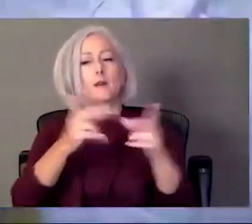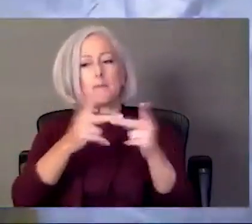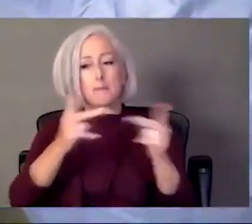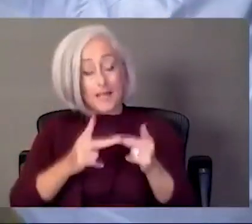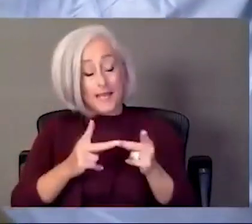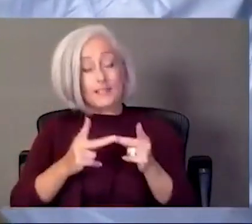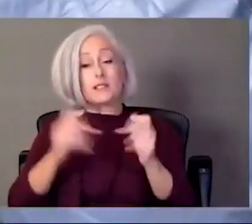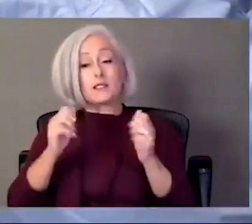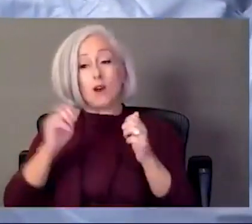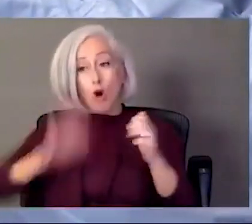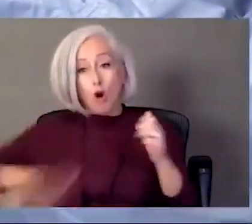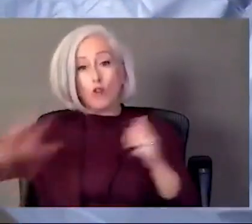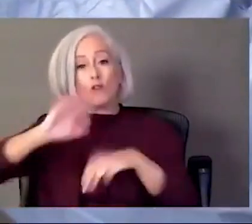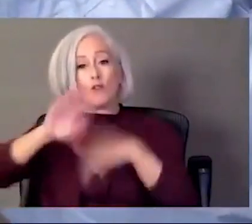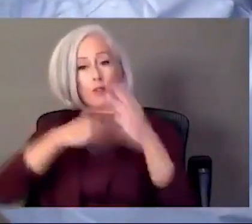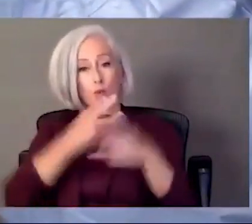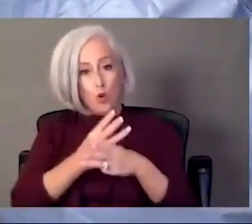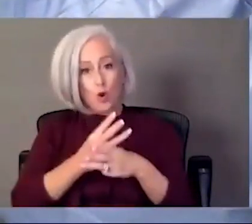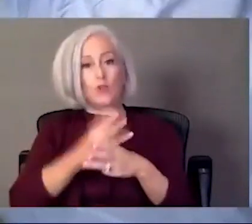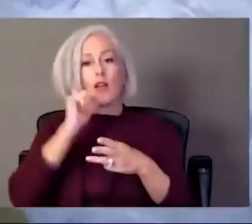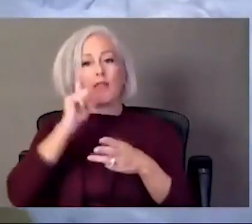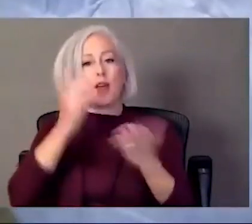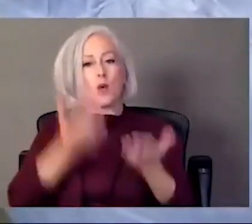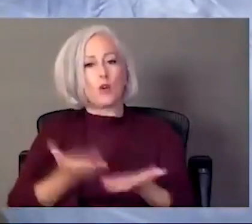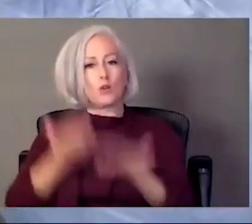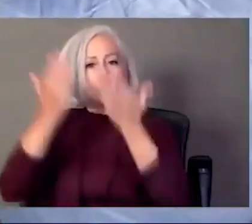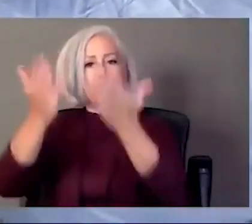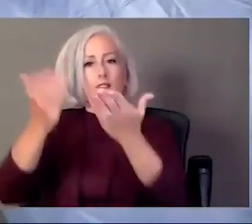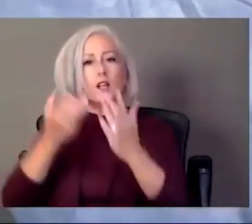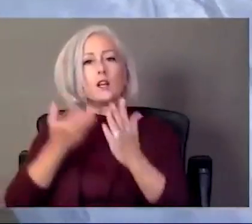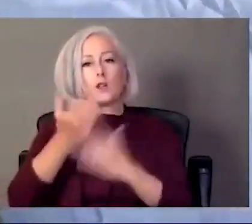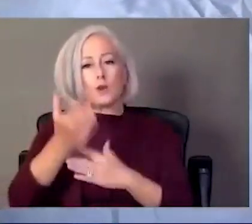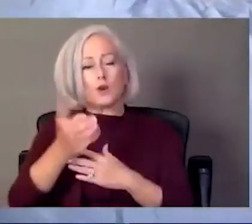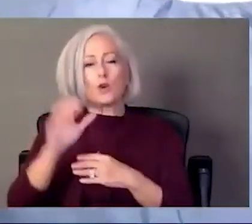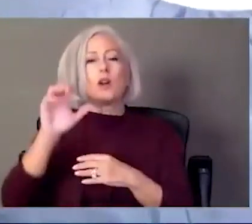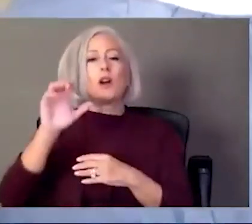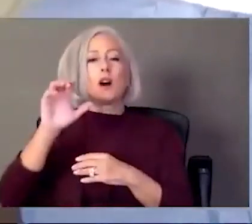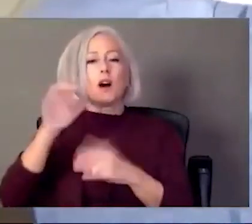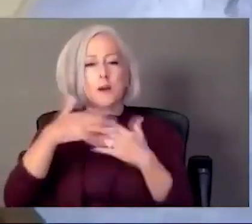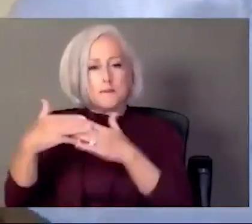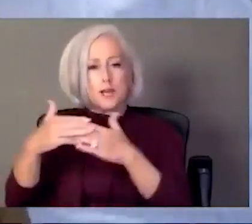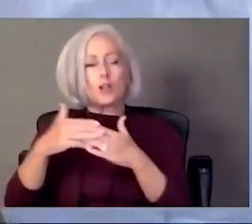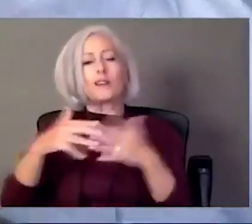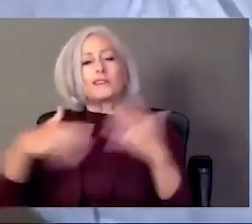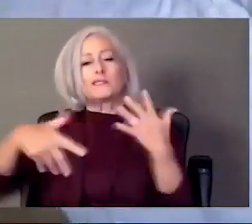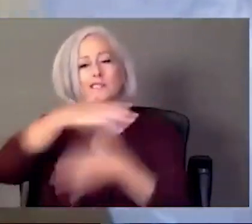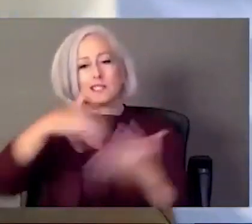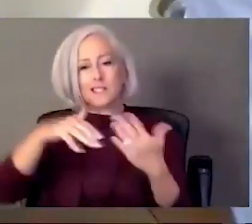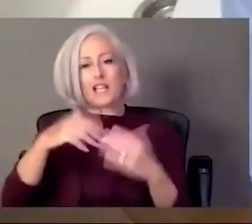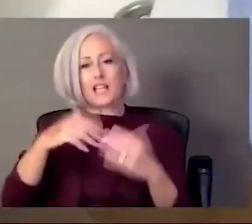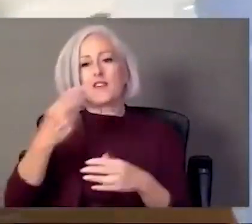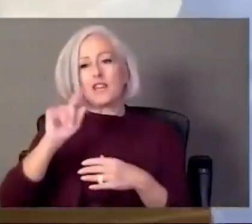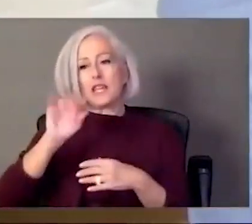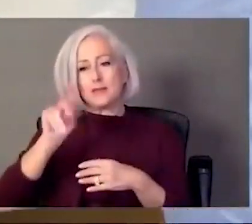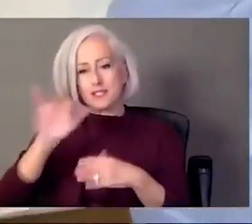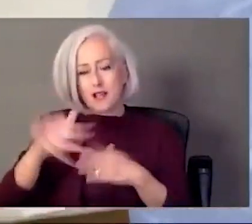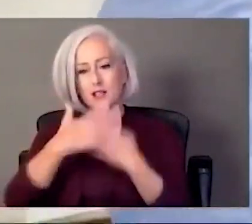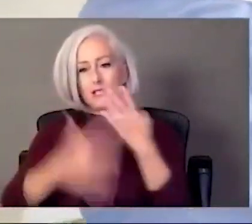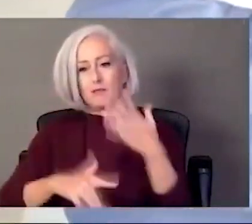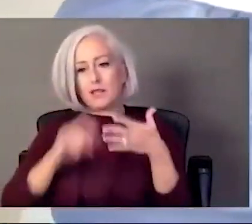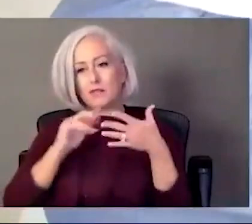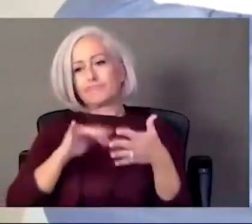that will be presented at the upcoming American Society of Hematology meeting in several months. That is amazing. Now, just to